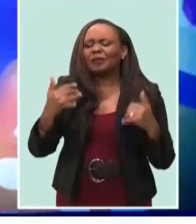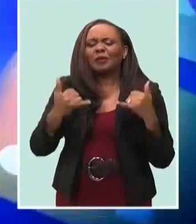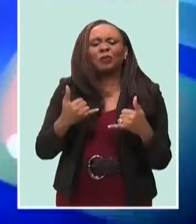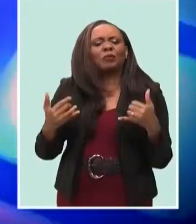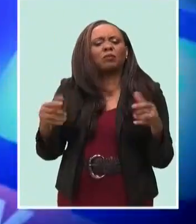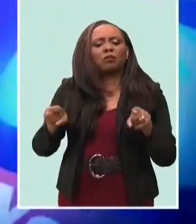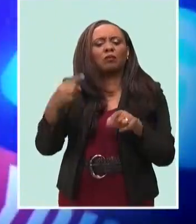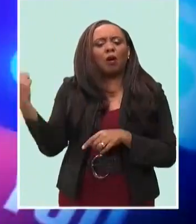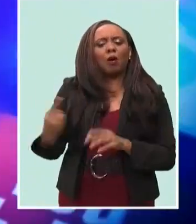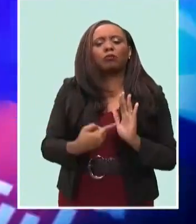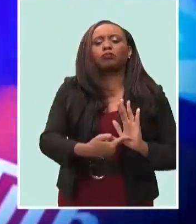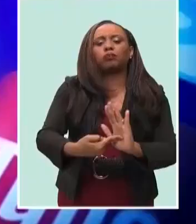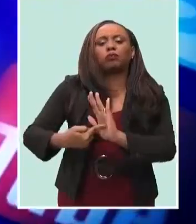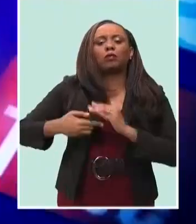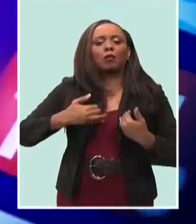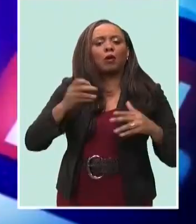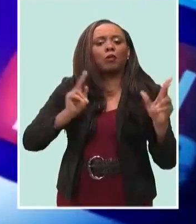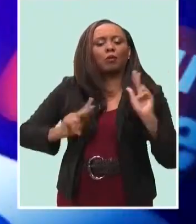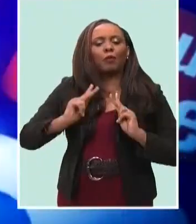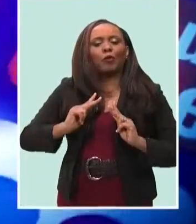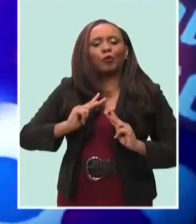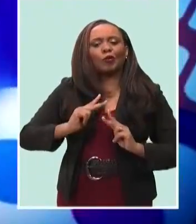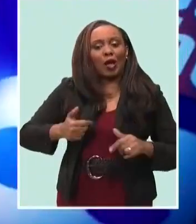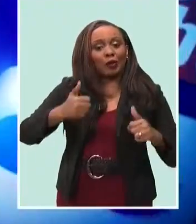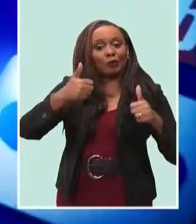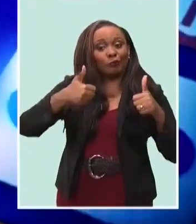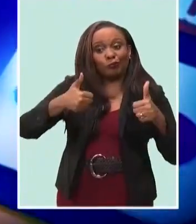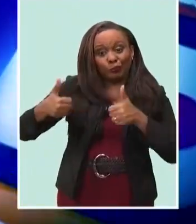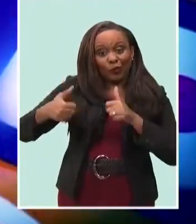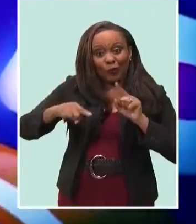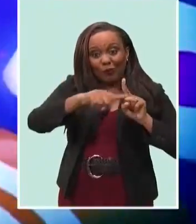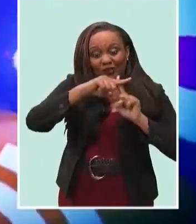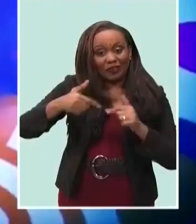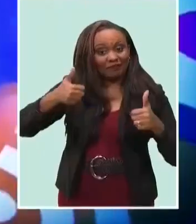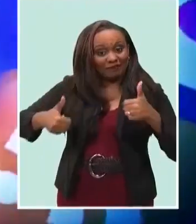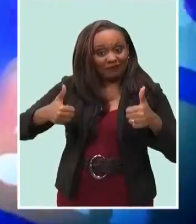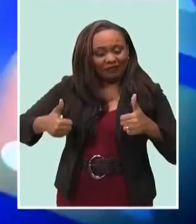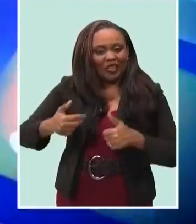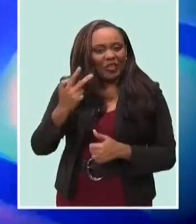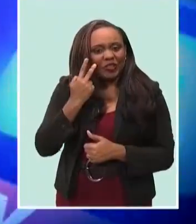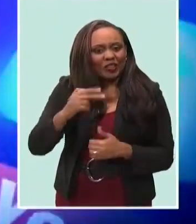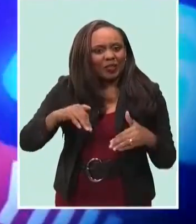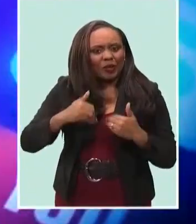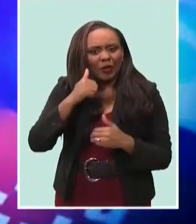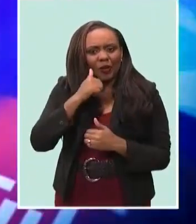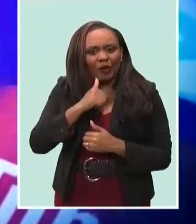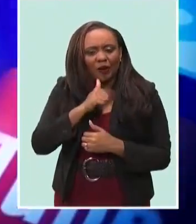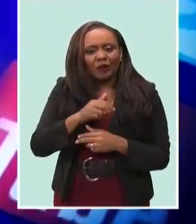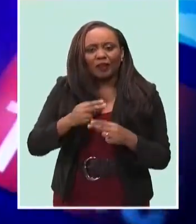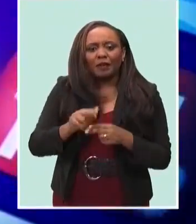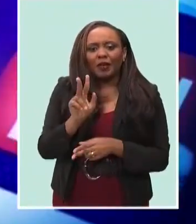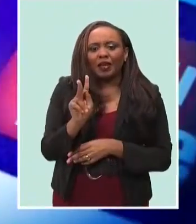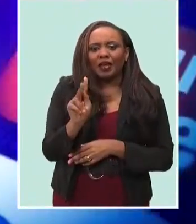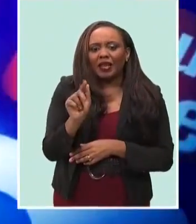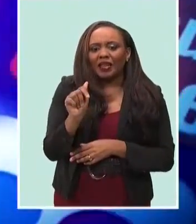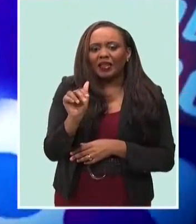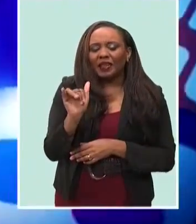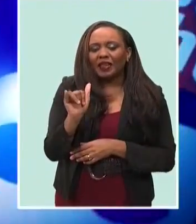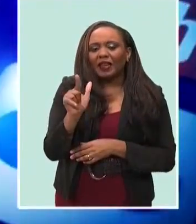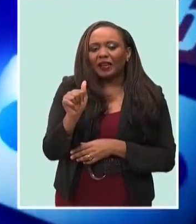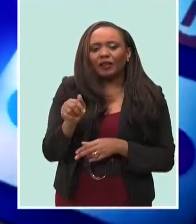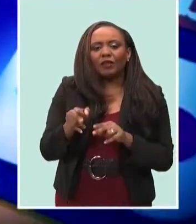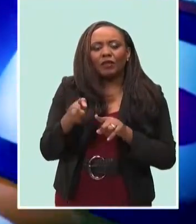to highlight our young people doing great things. In the upcoming video, you'll see Kayla Nugent, a Class 1 Wilkie Cumberbatch student with a